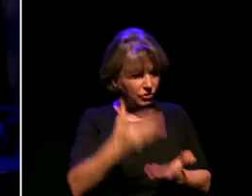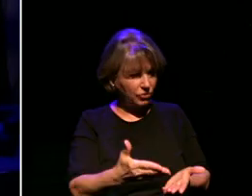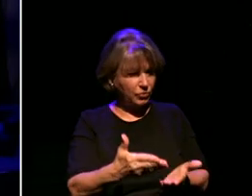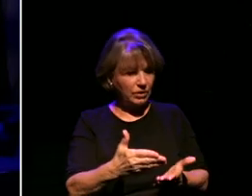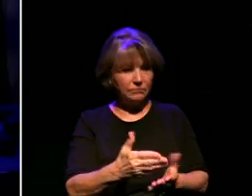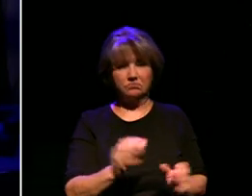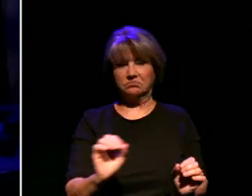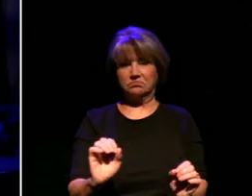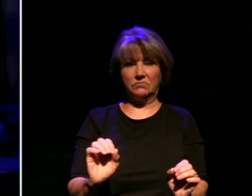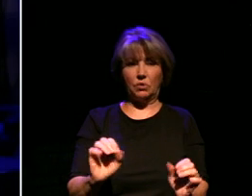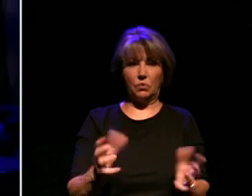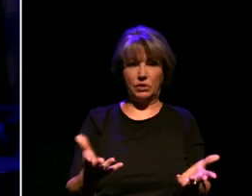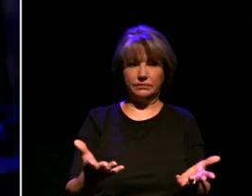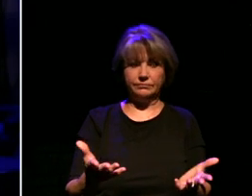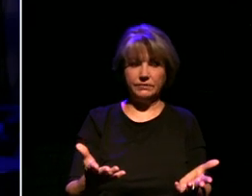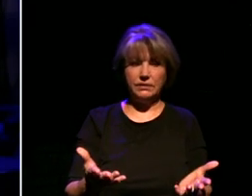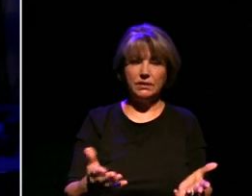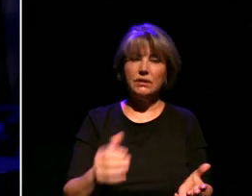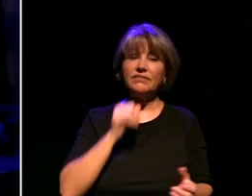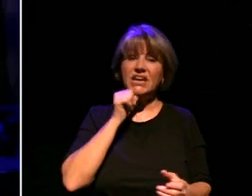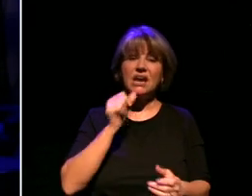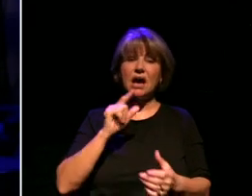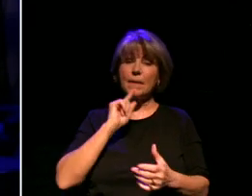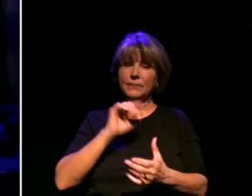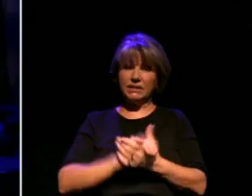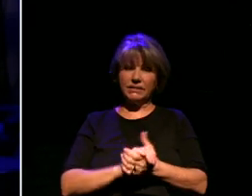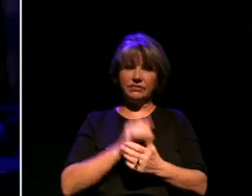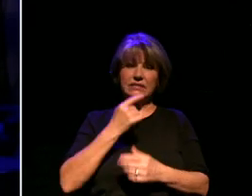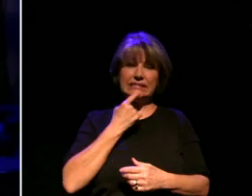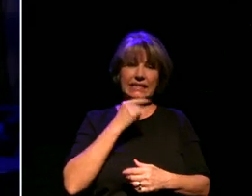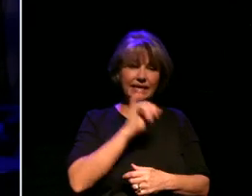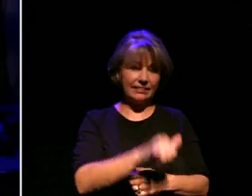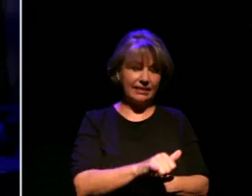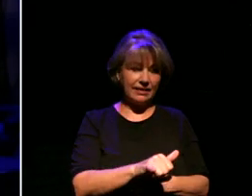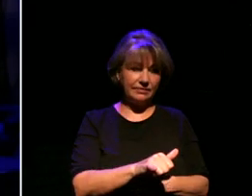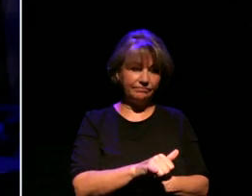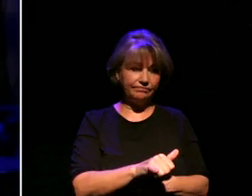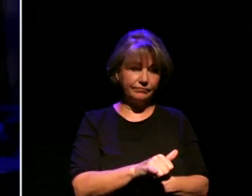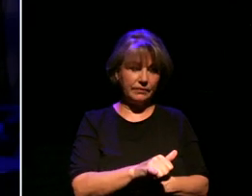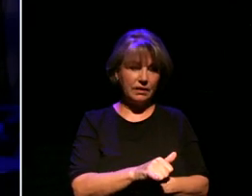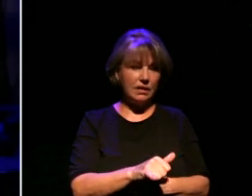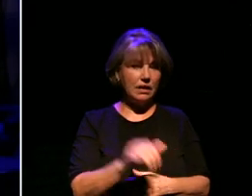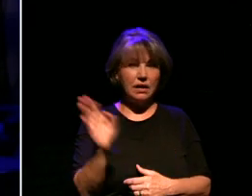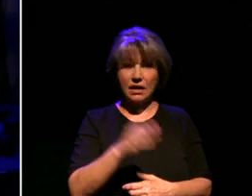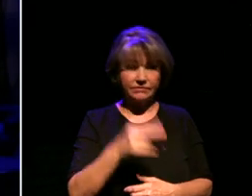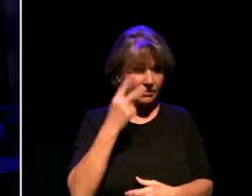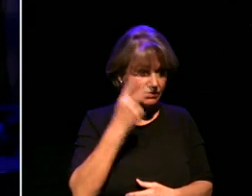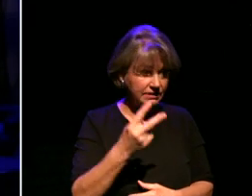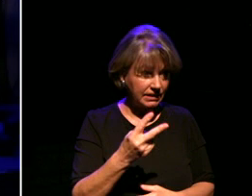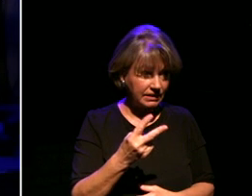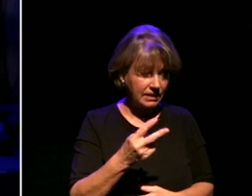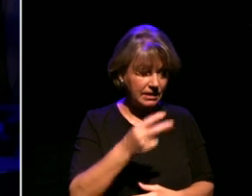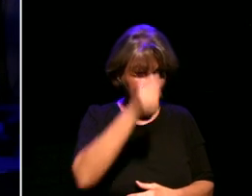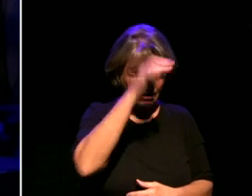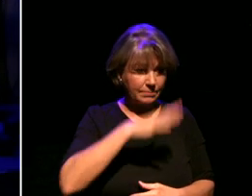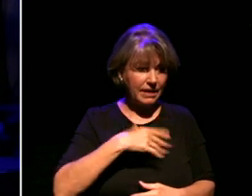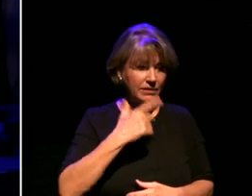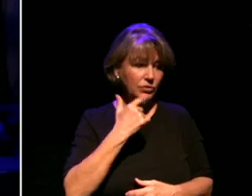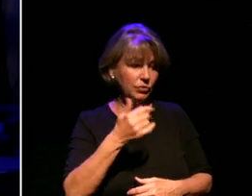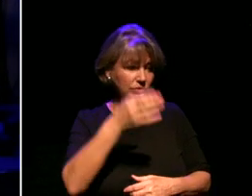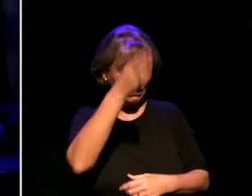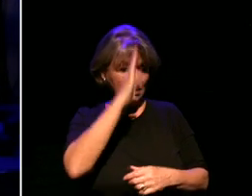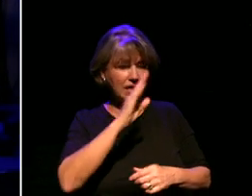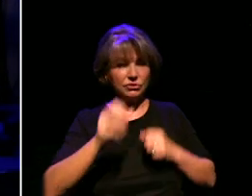have a non-believer talking about another God, saying, I've never seen a man whose God was so powerful through his